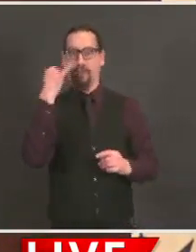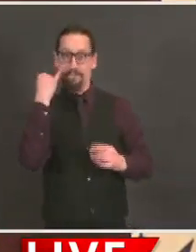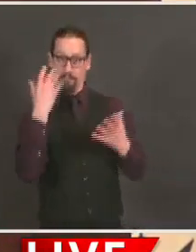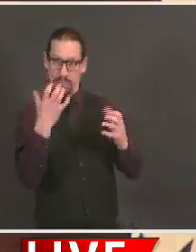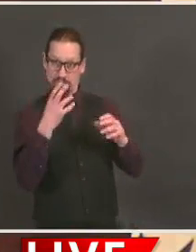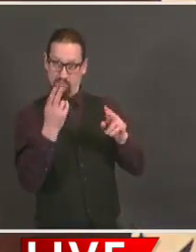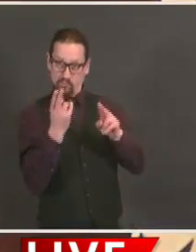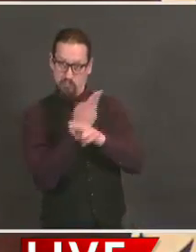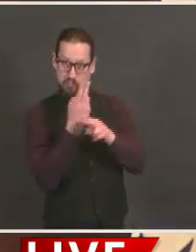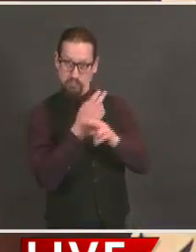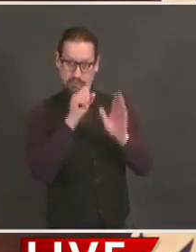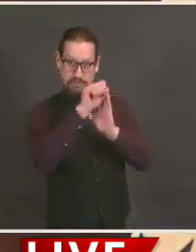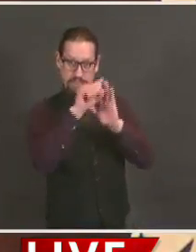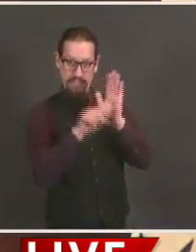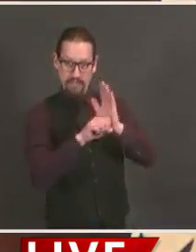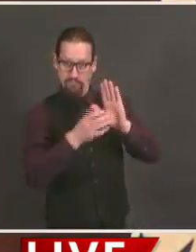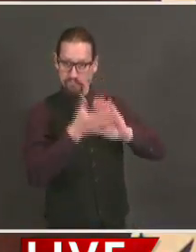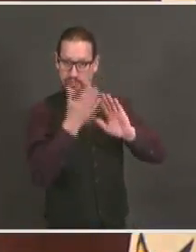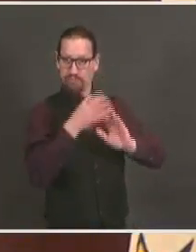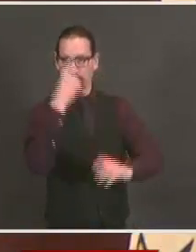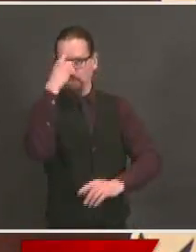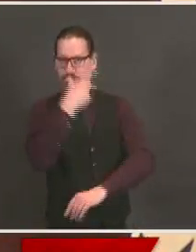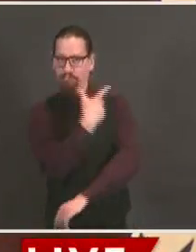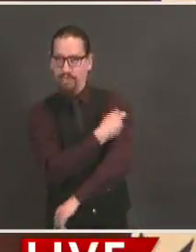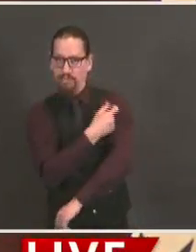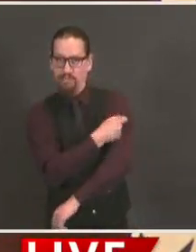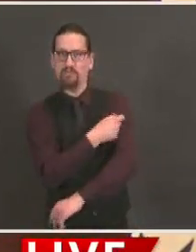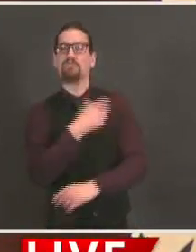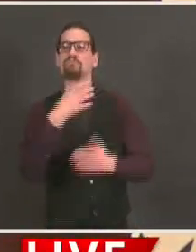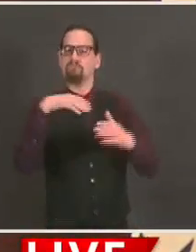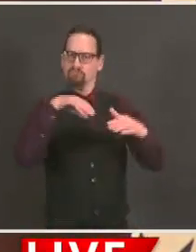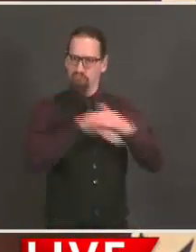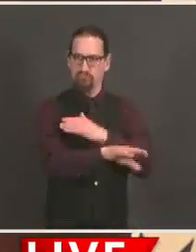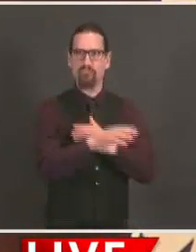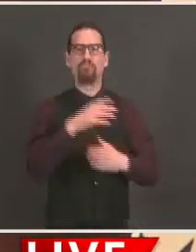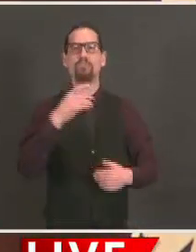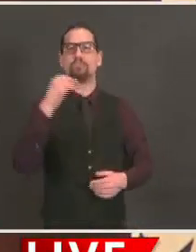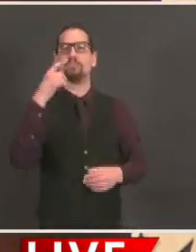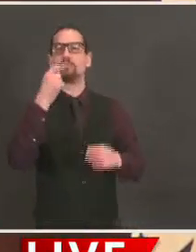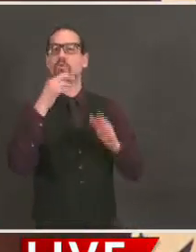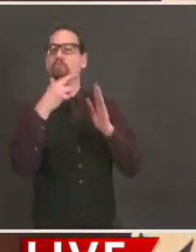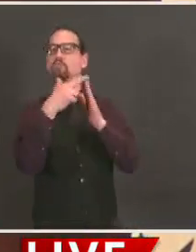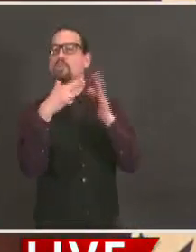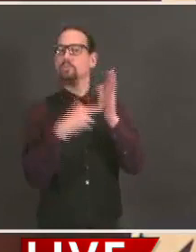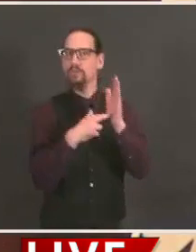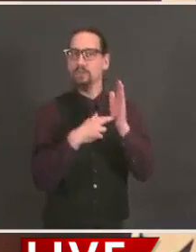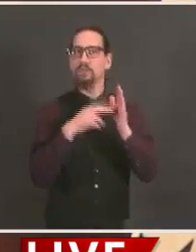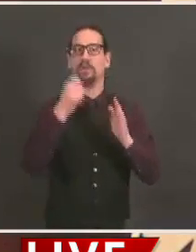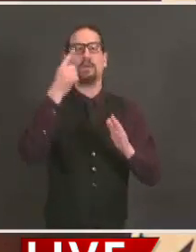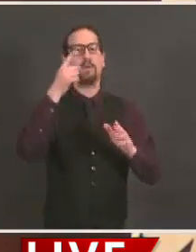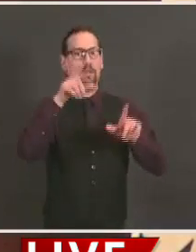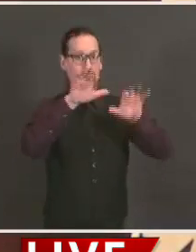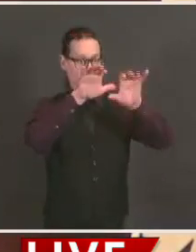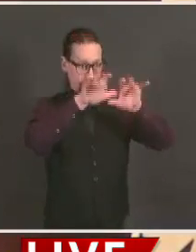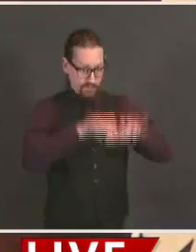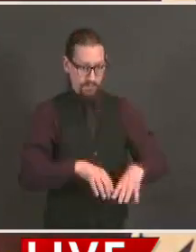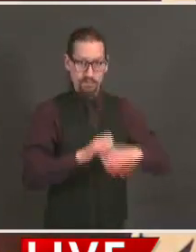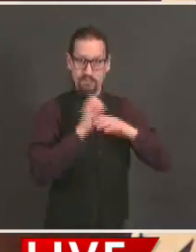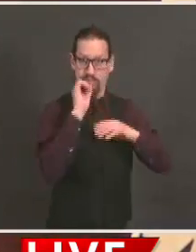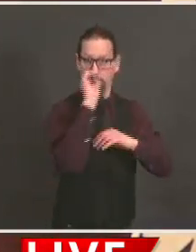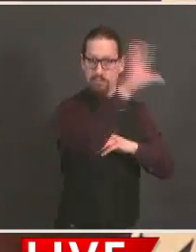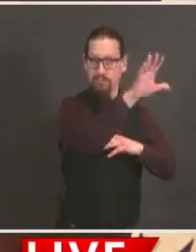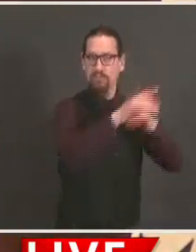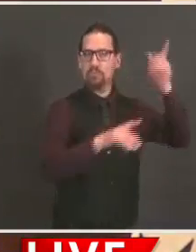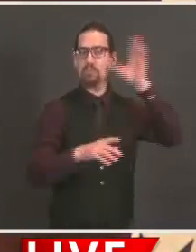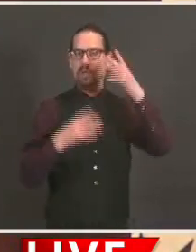online and register if you are eligible, and an appointment will be made available on a